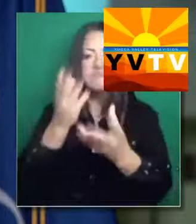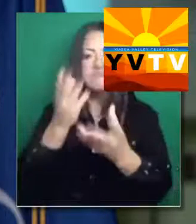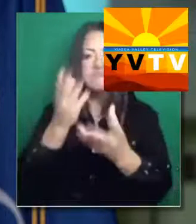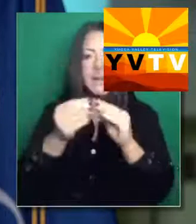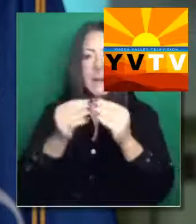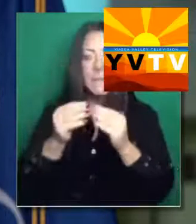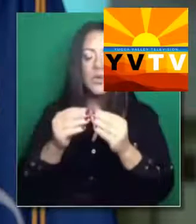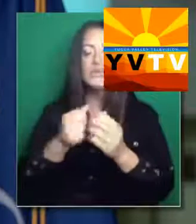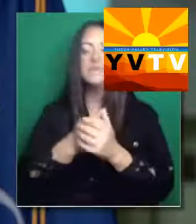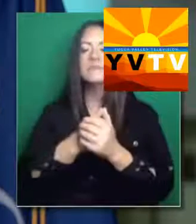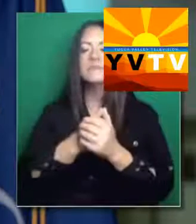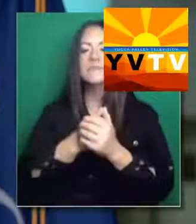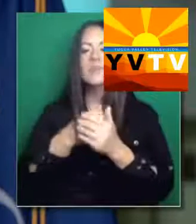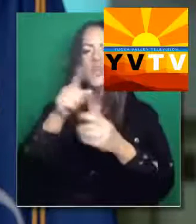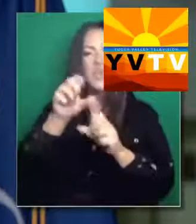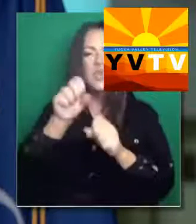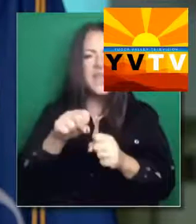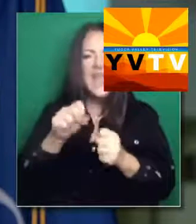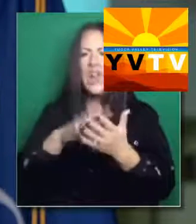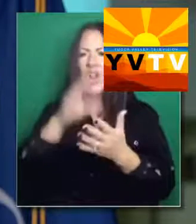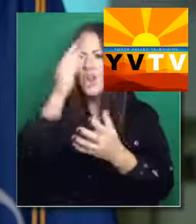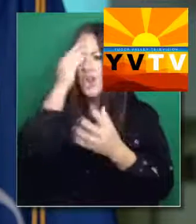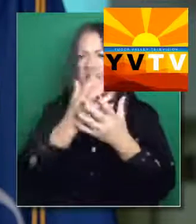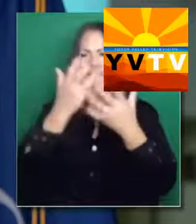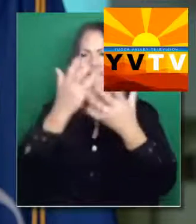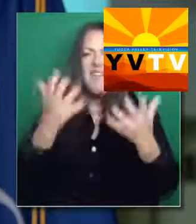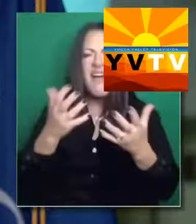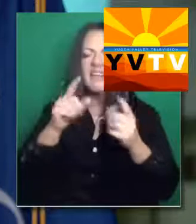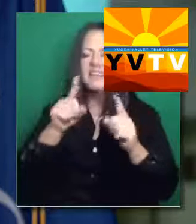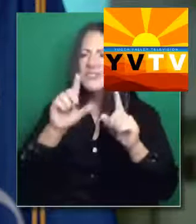going to covid19.ca.gov website,